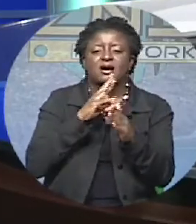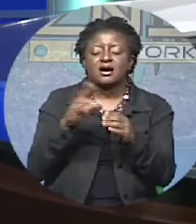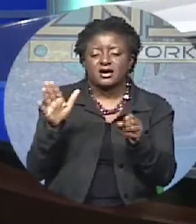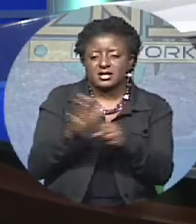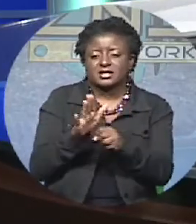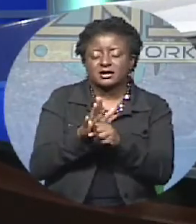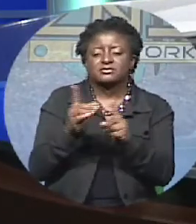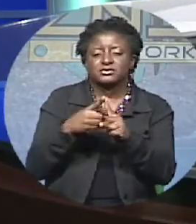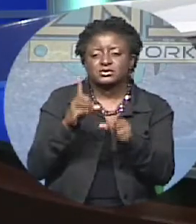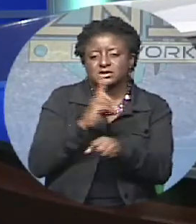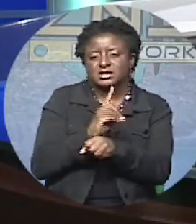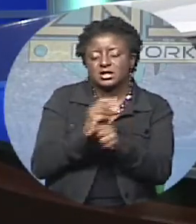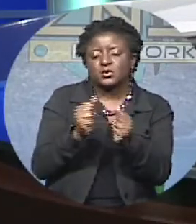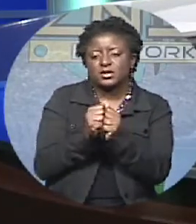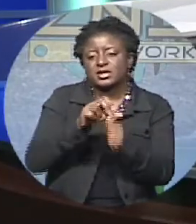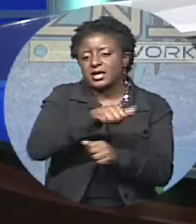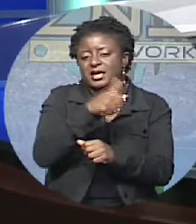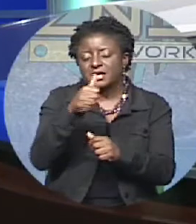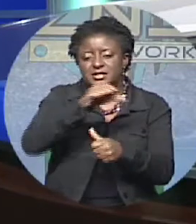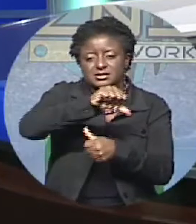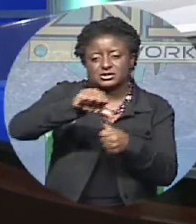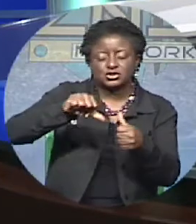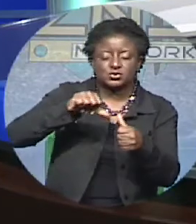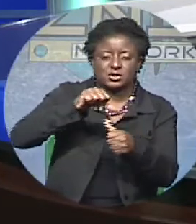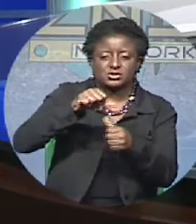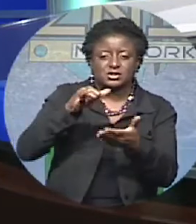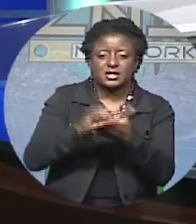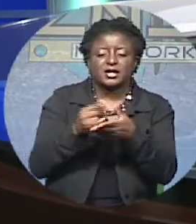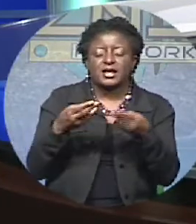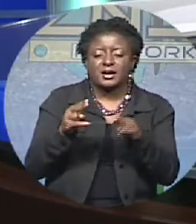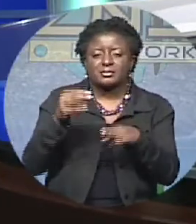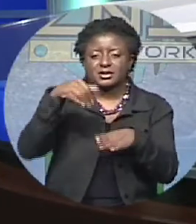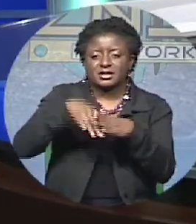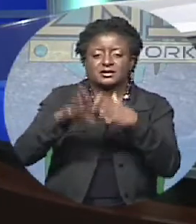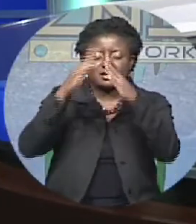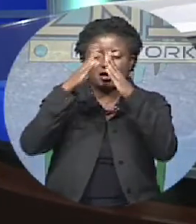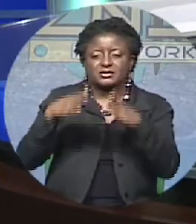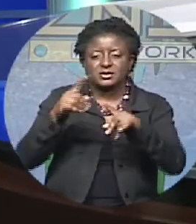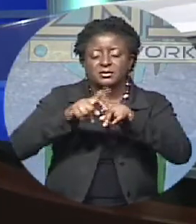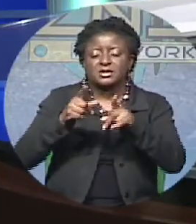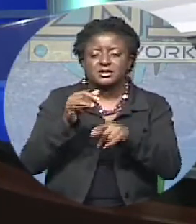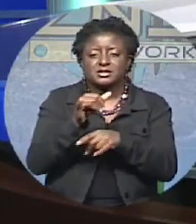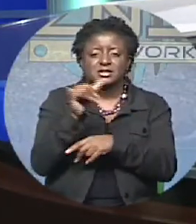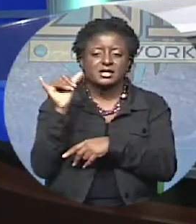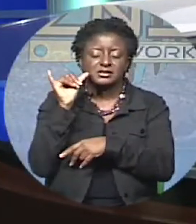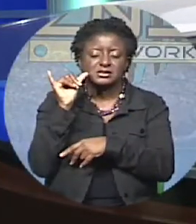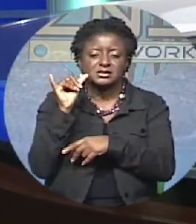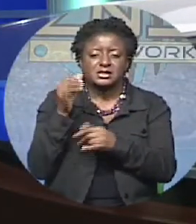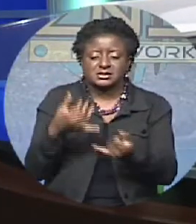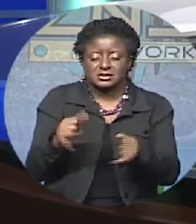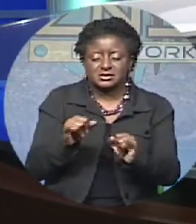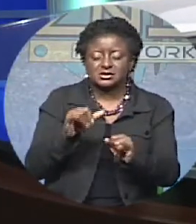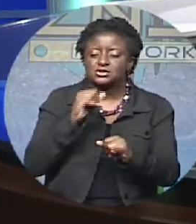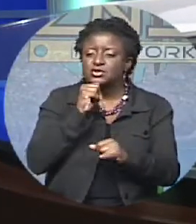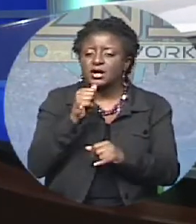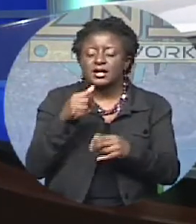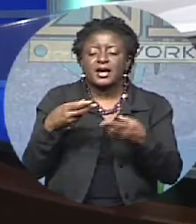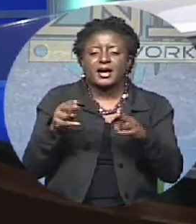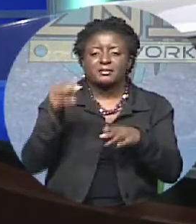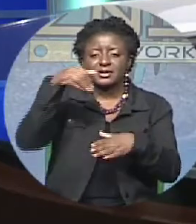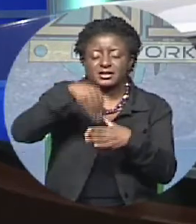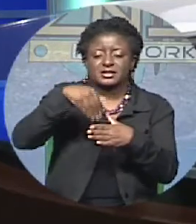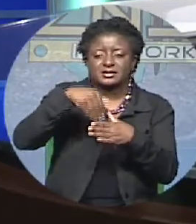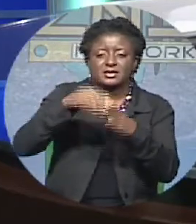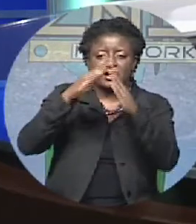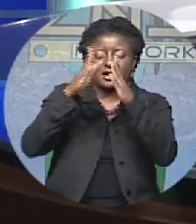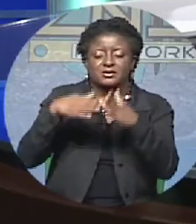place in the chamber. However, yesterday's incident did not take place inside the House chamber. Mr. Tynes says he believes the Speaker took the right course